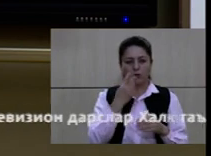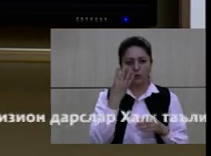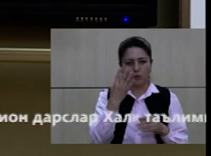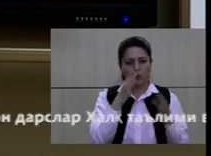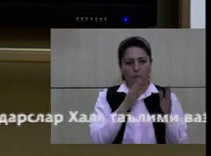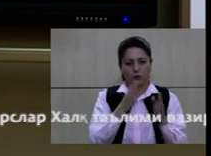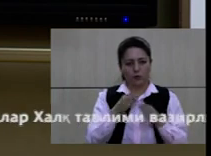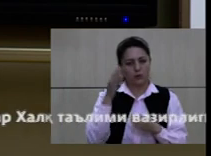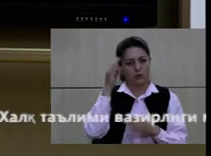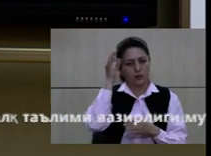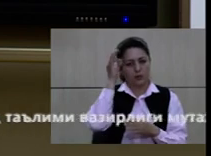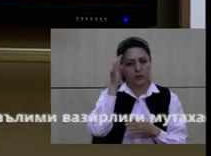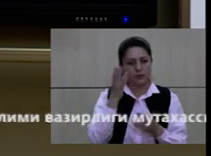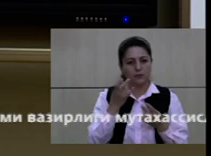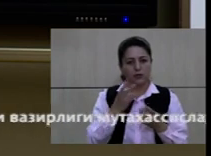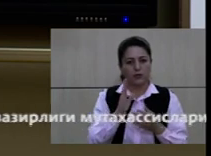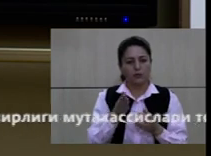o'tamiz.